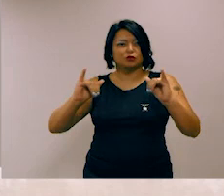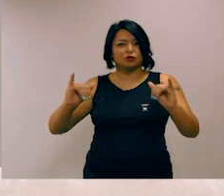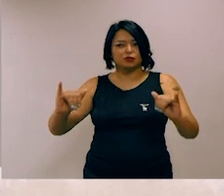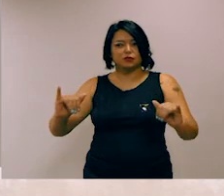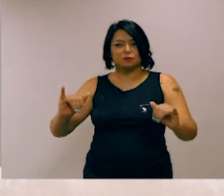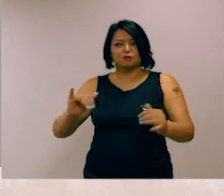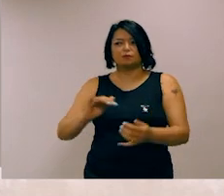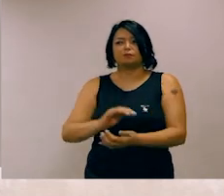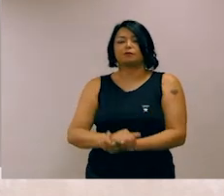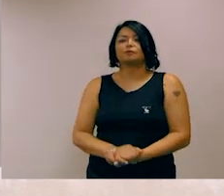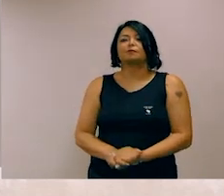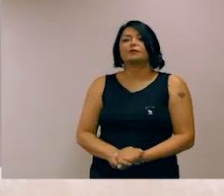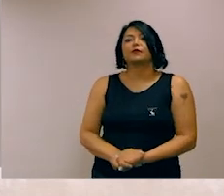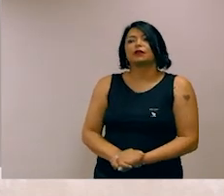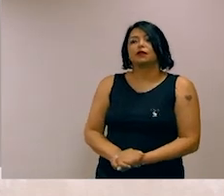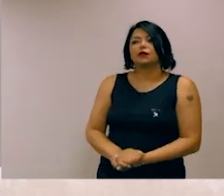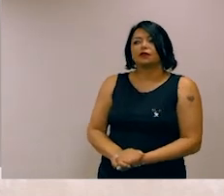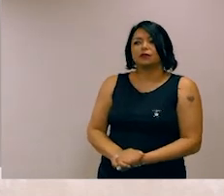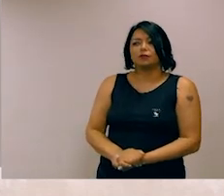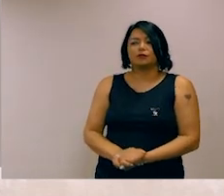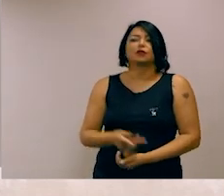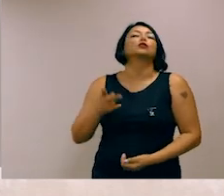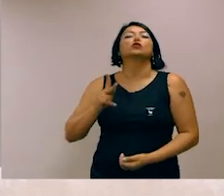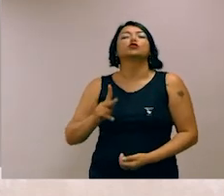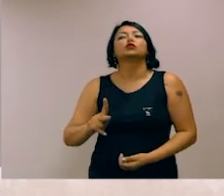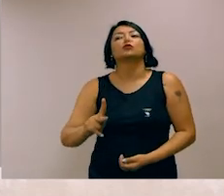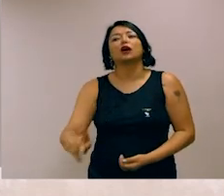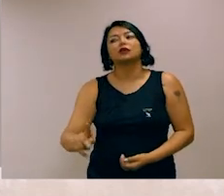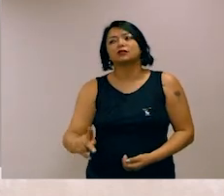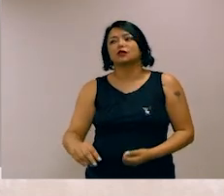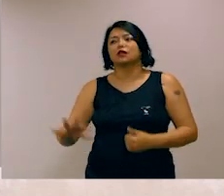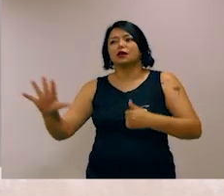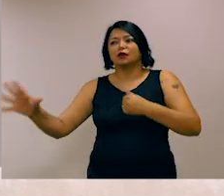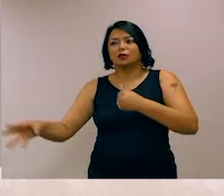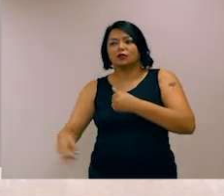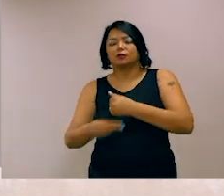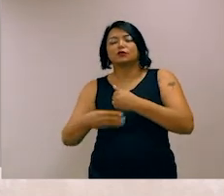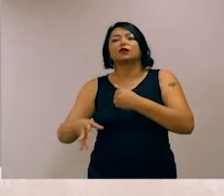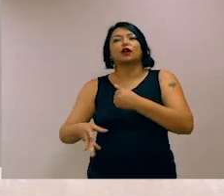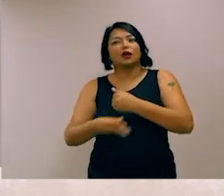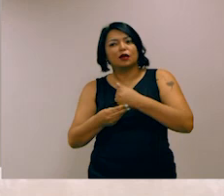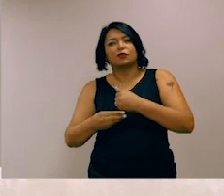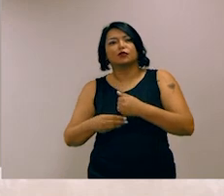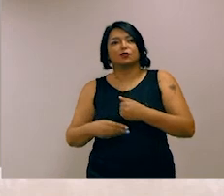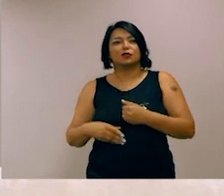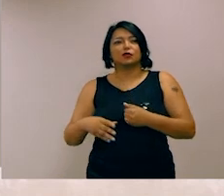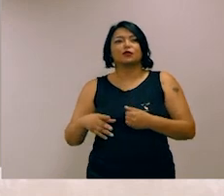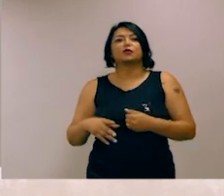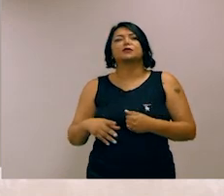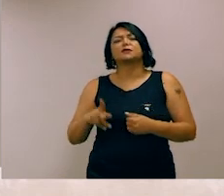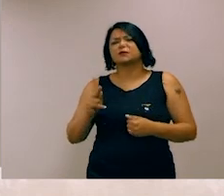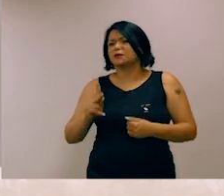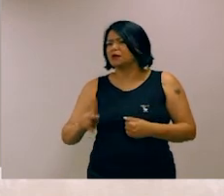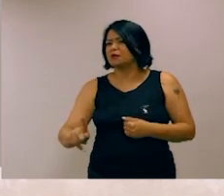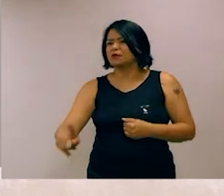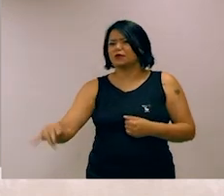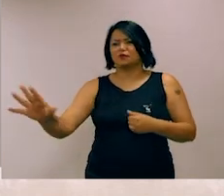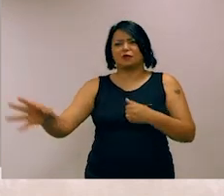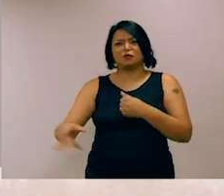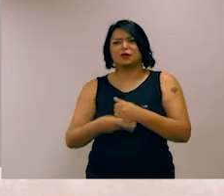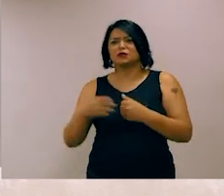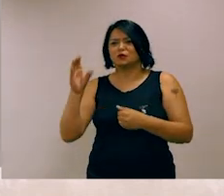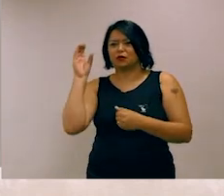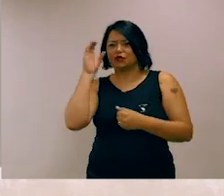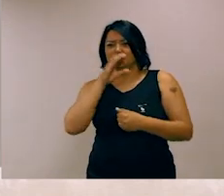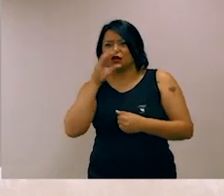implemented using only the most recent body parts, and that we should only use it with